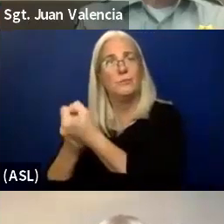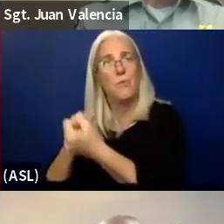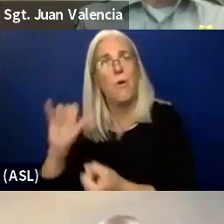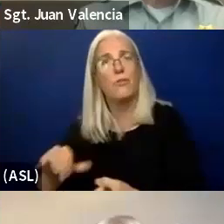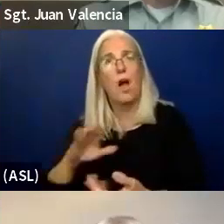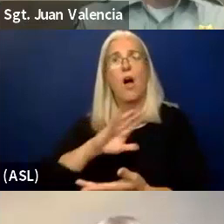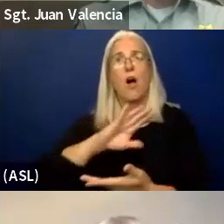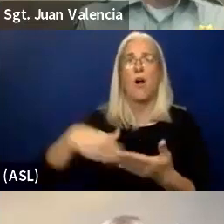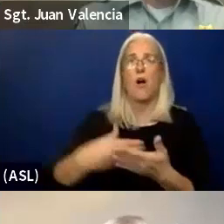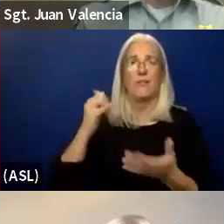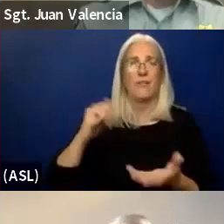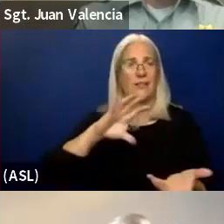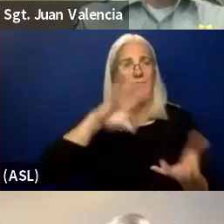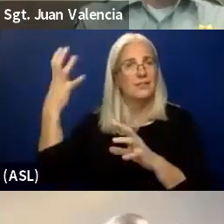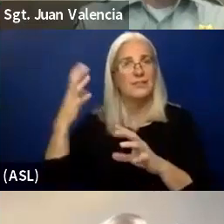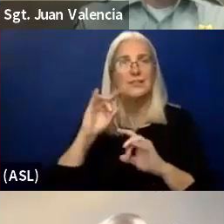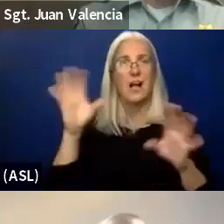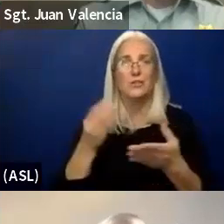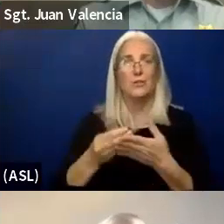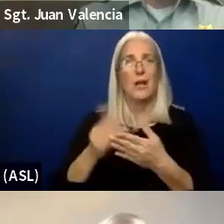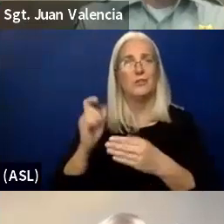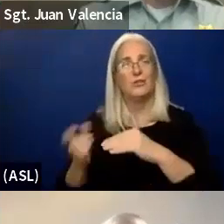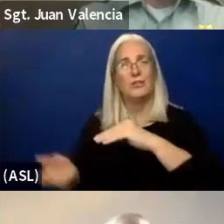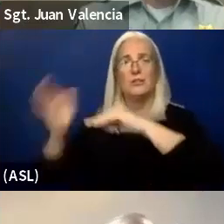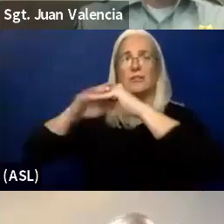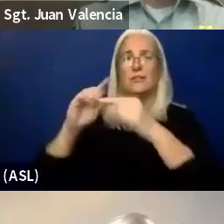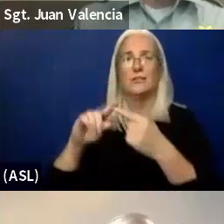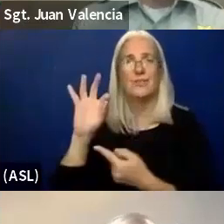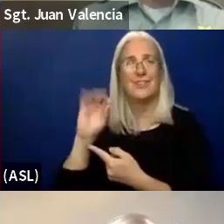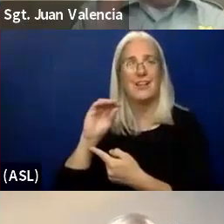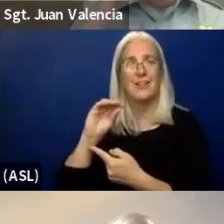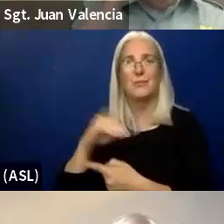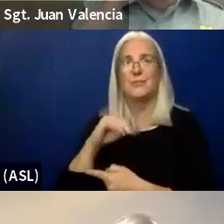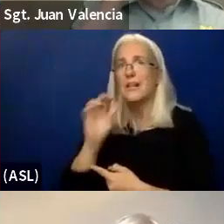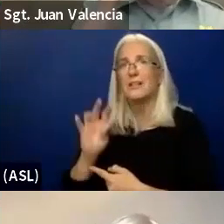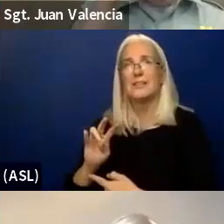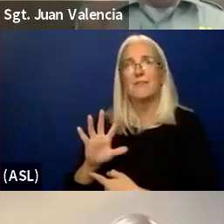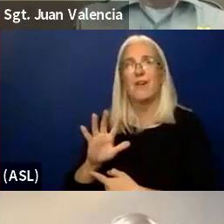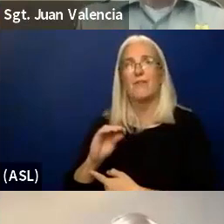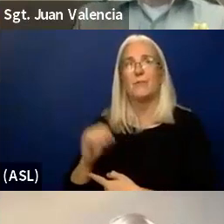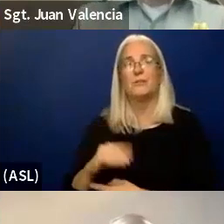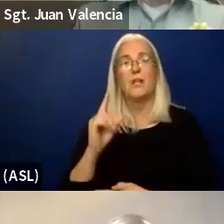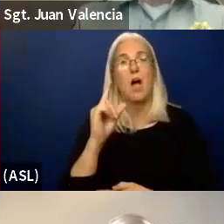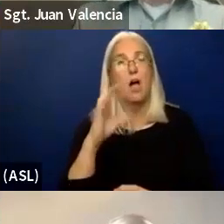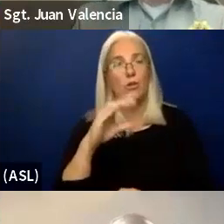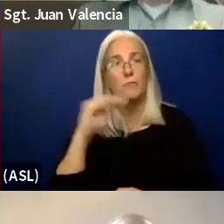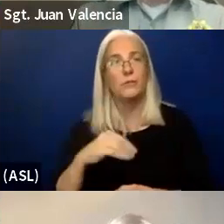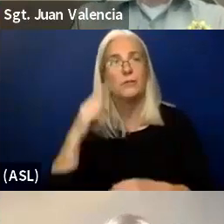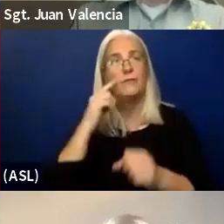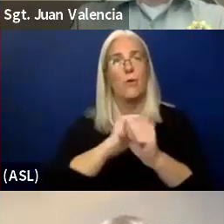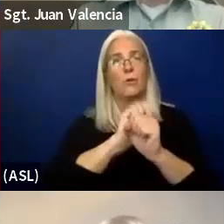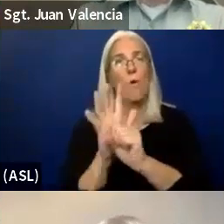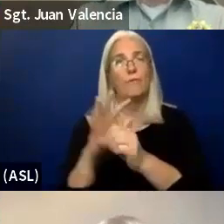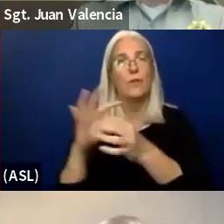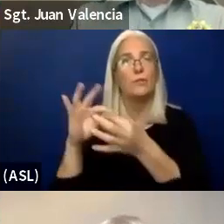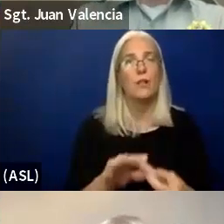to go up to 90% and 100% for COVID-related Stafford Act relief. So we're going to keep